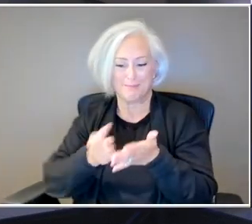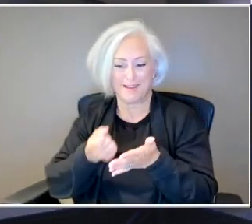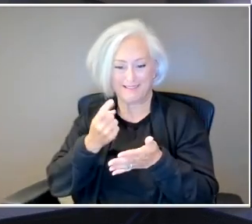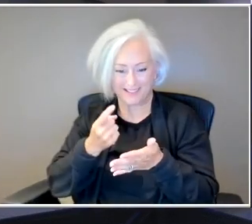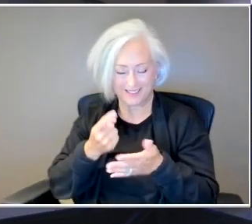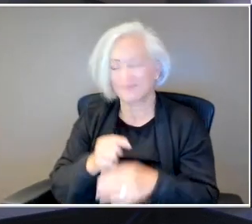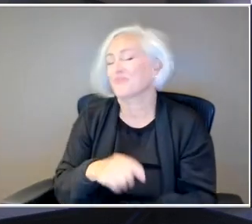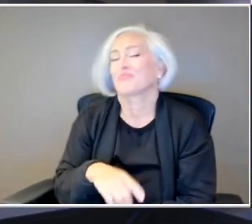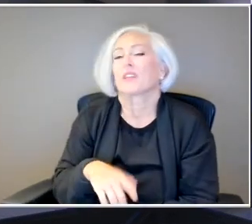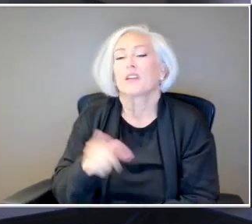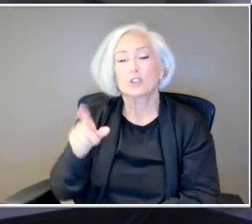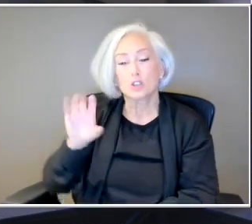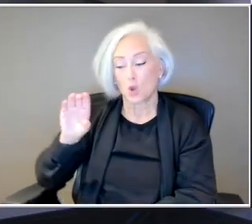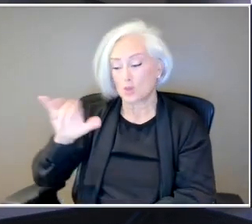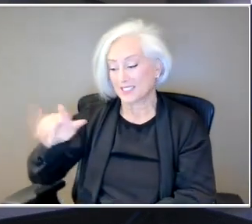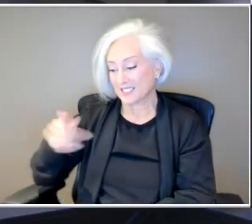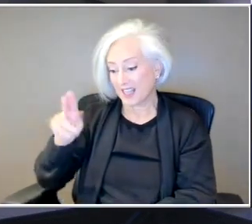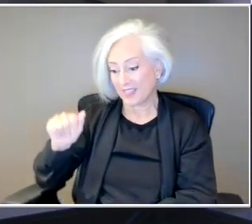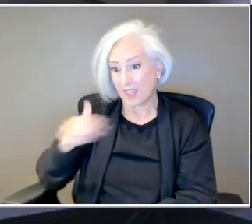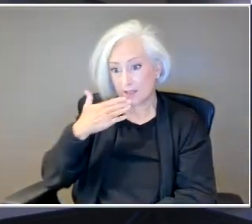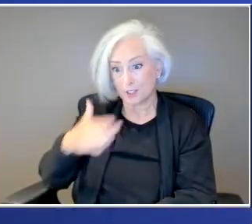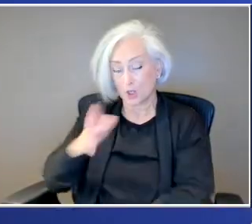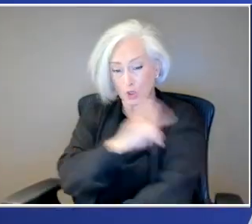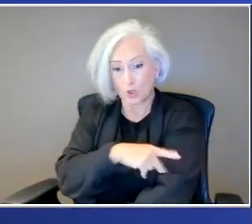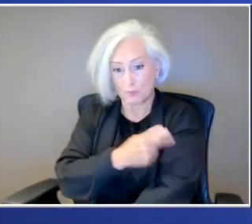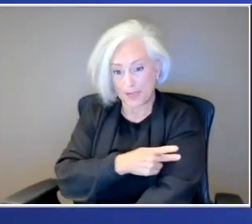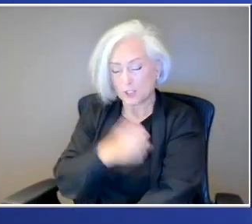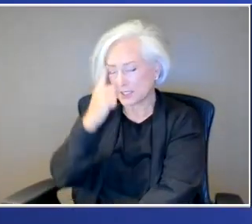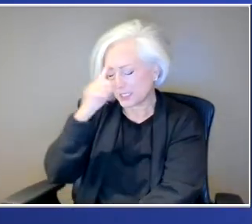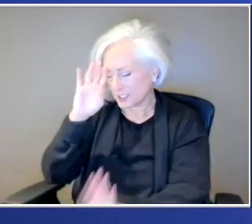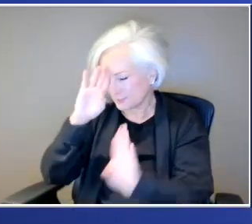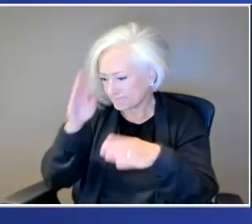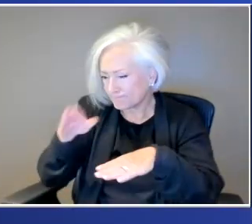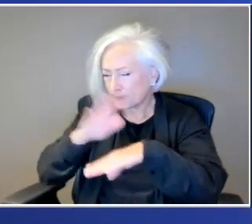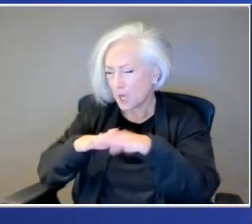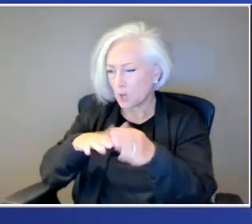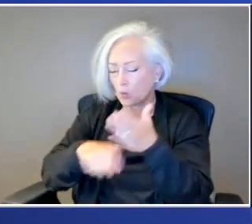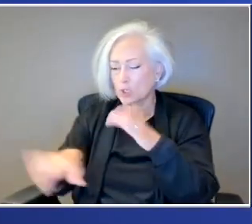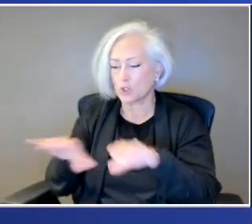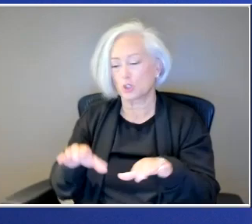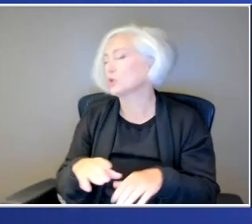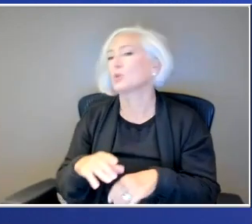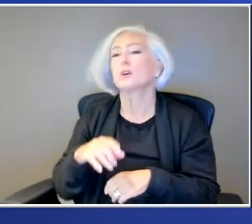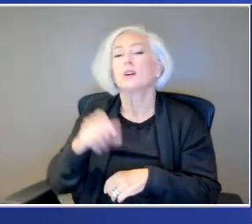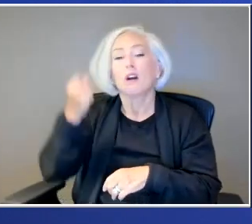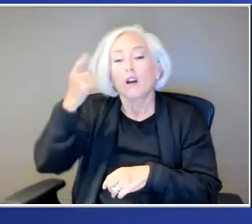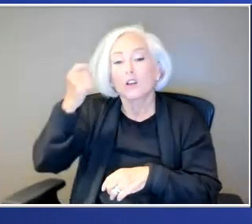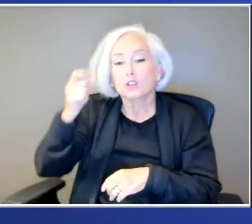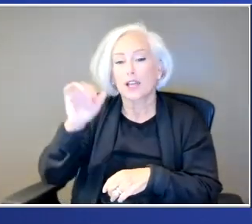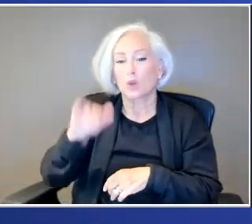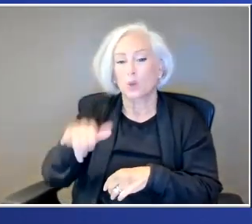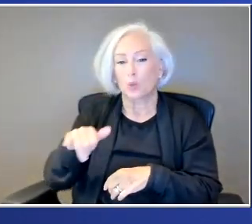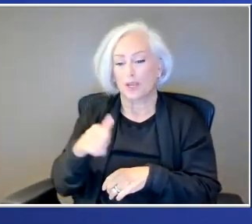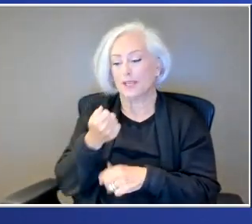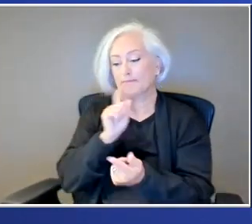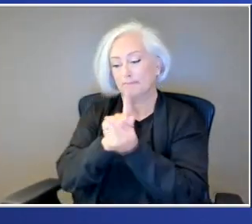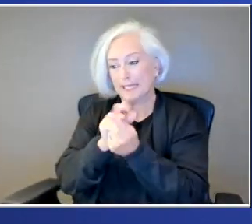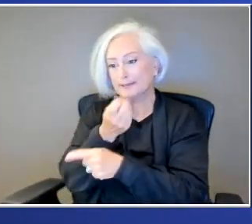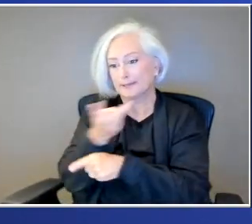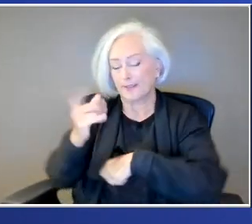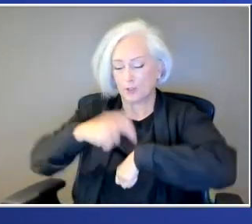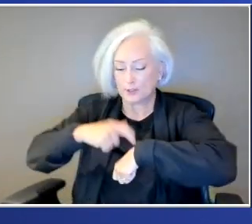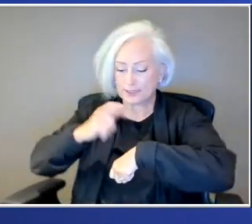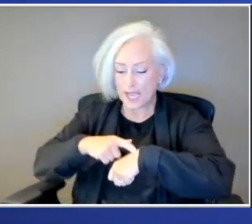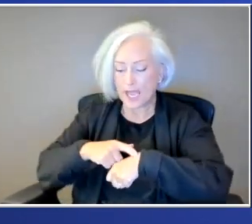mindful about what she's doing. Yes, and it's a conversation, multiple visits over multiple times, where we give goals and then we kind of achieve them. So working